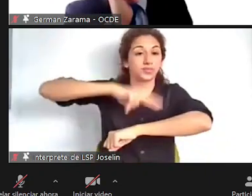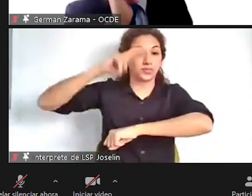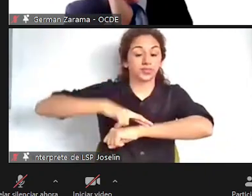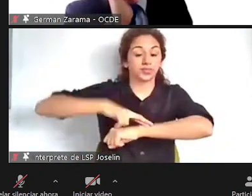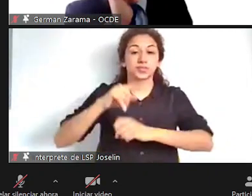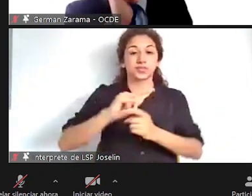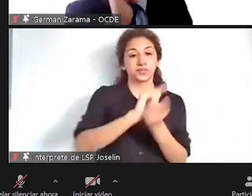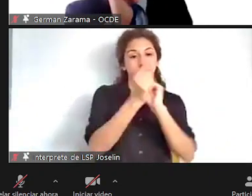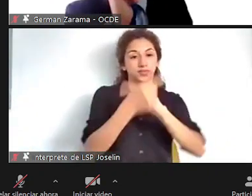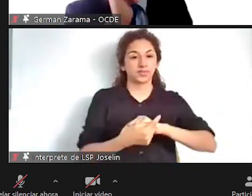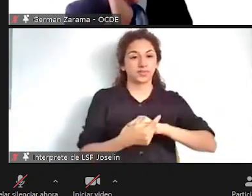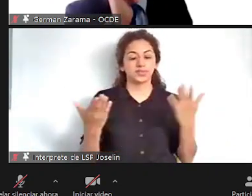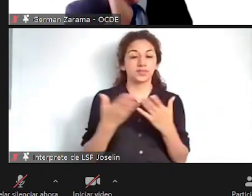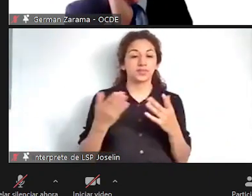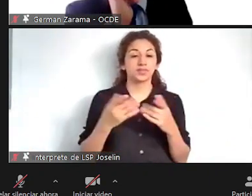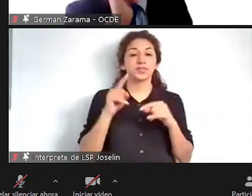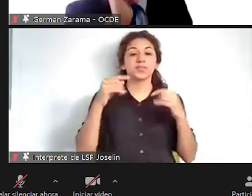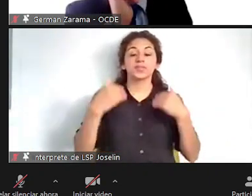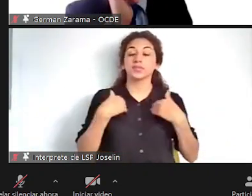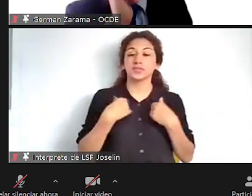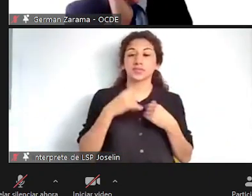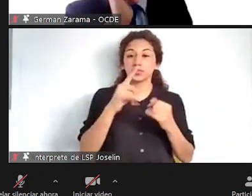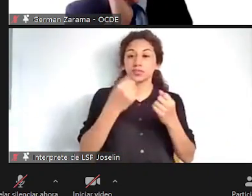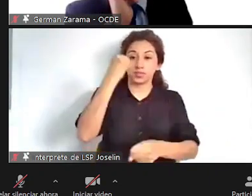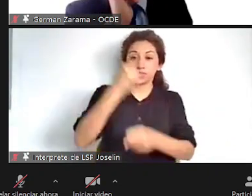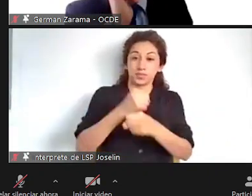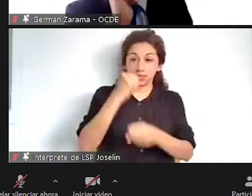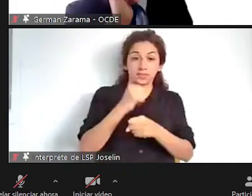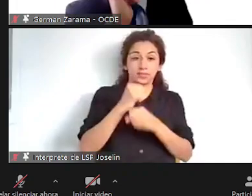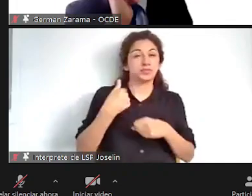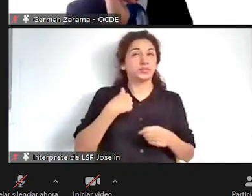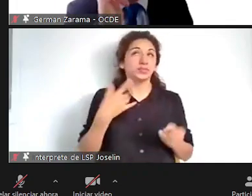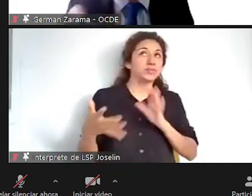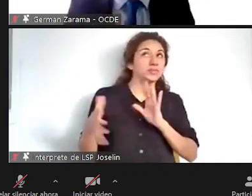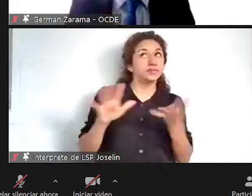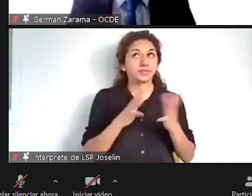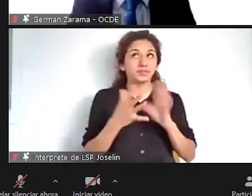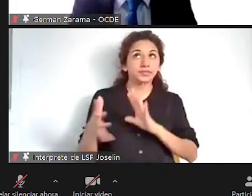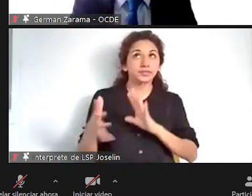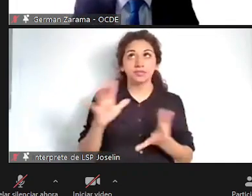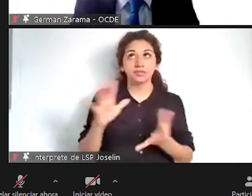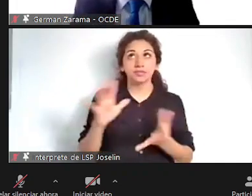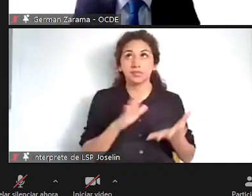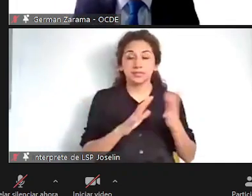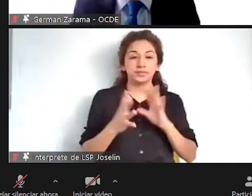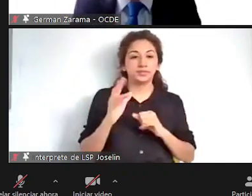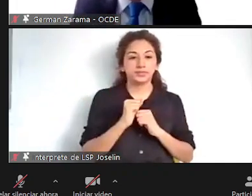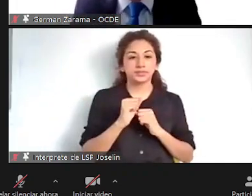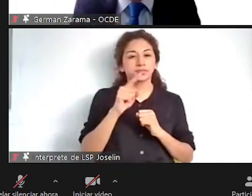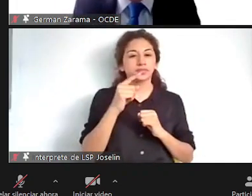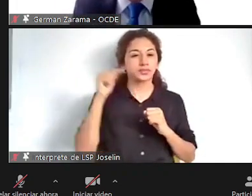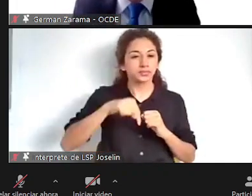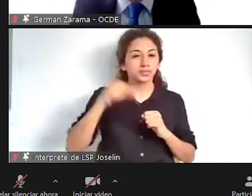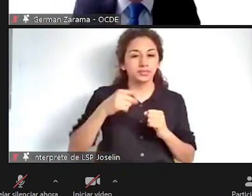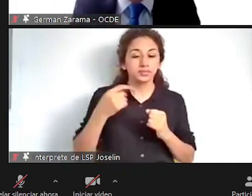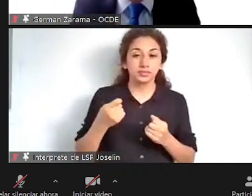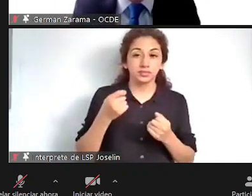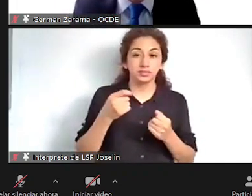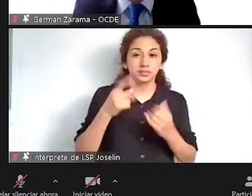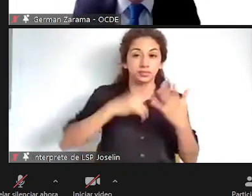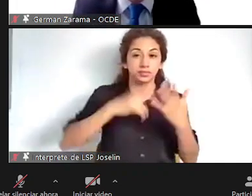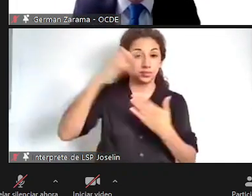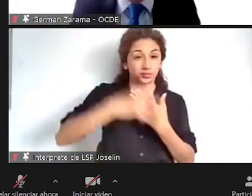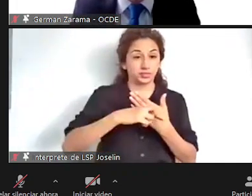interconnection based on renewable energies that also can generate jobs we have calculated that if we